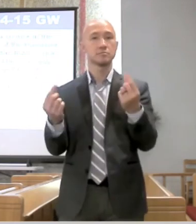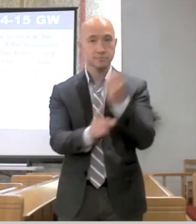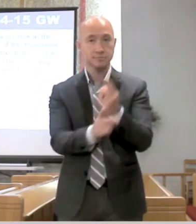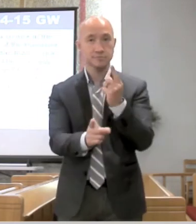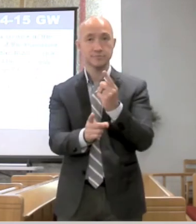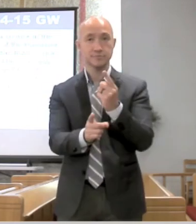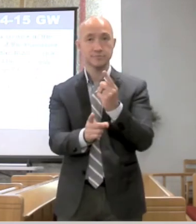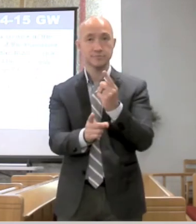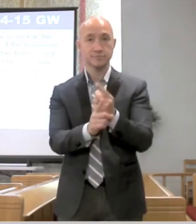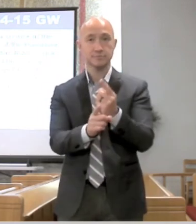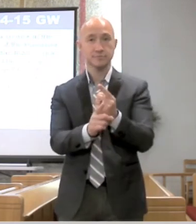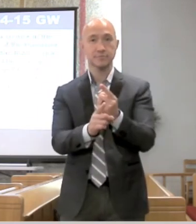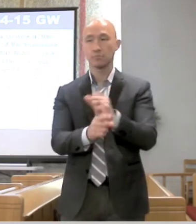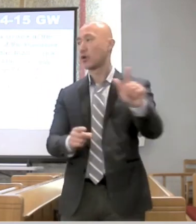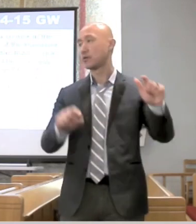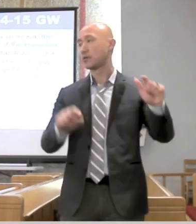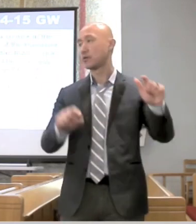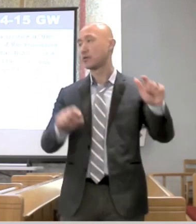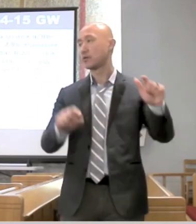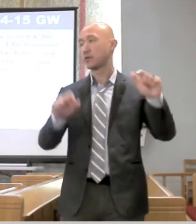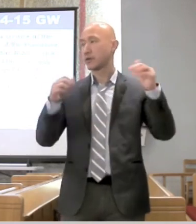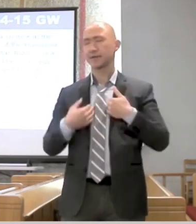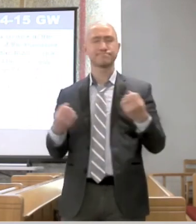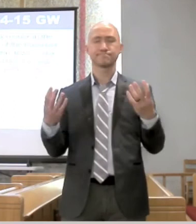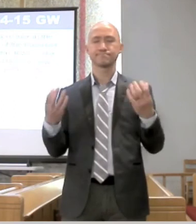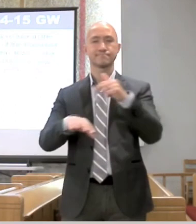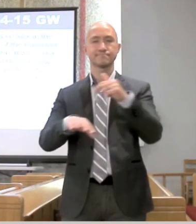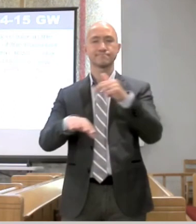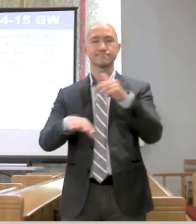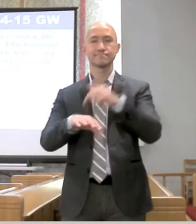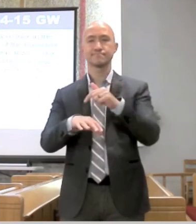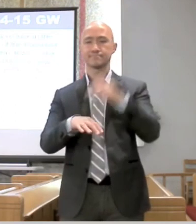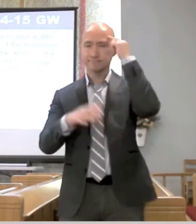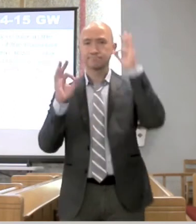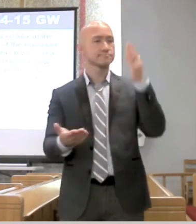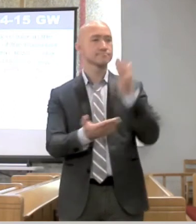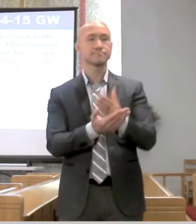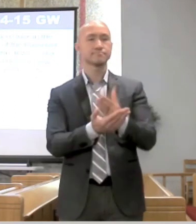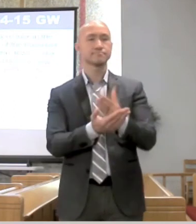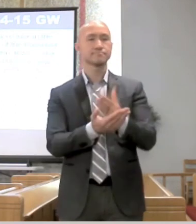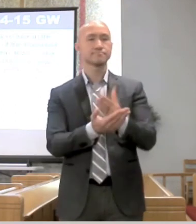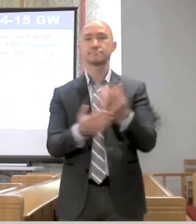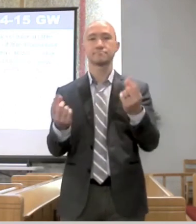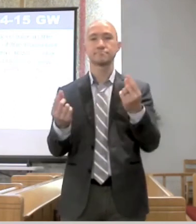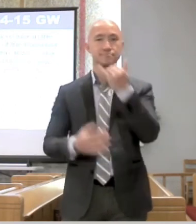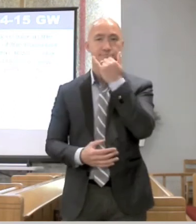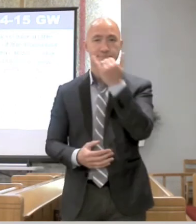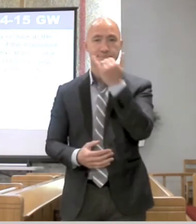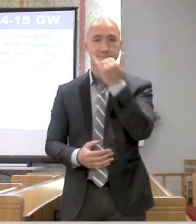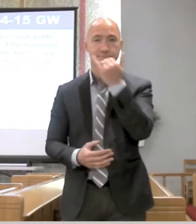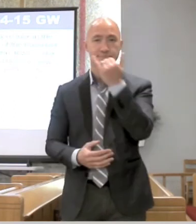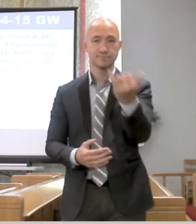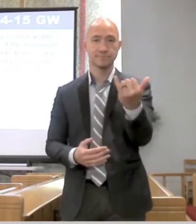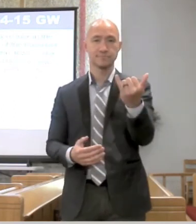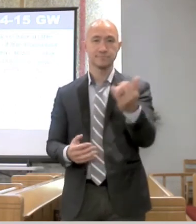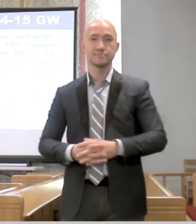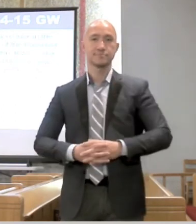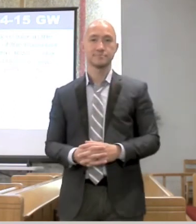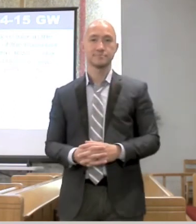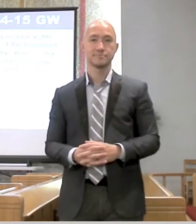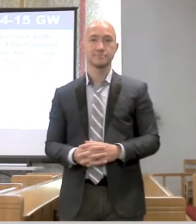historical happenings of mankind. Word for word, event for event. And it's in all four of